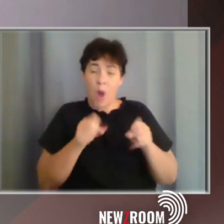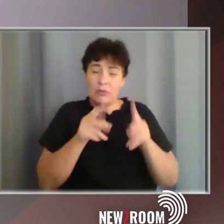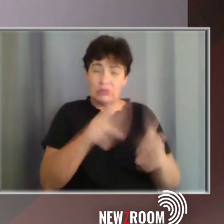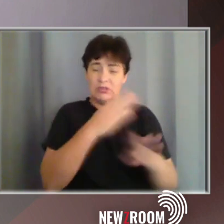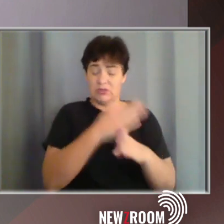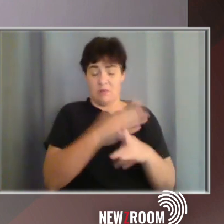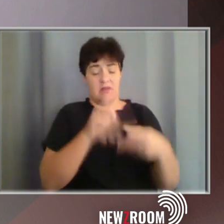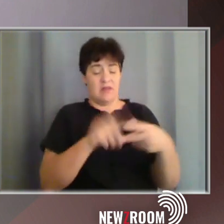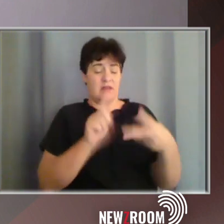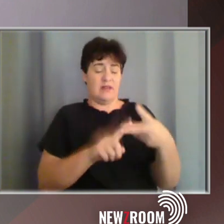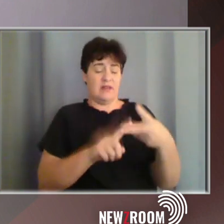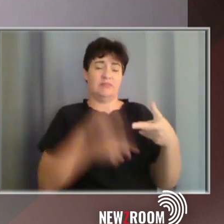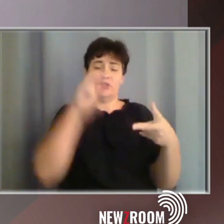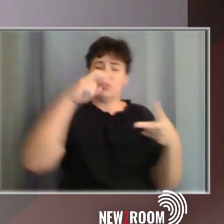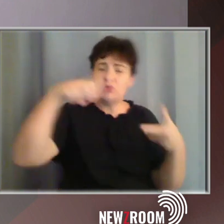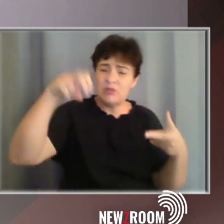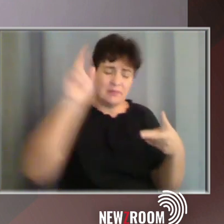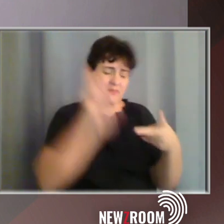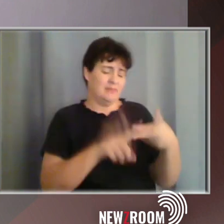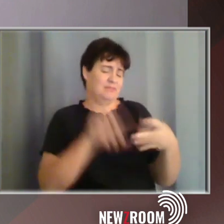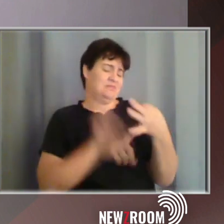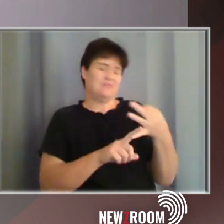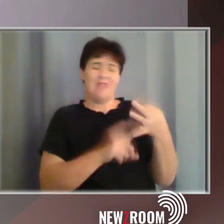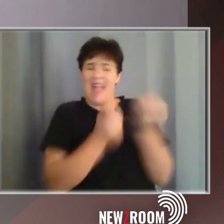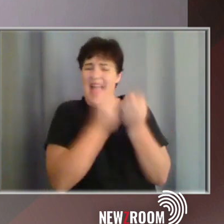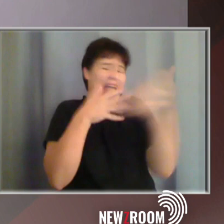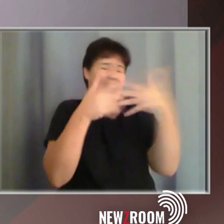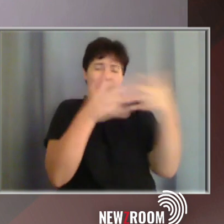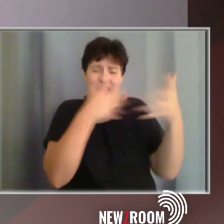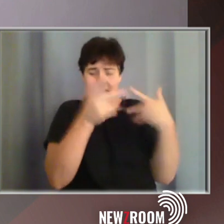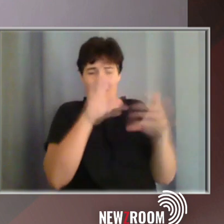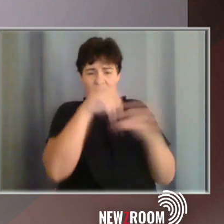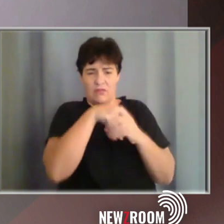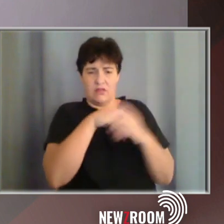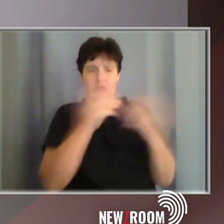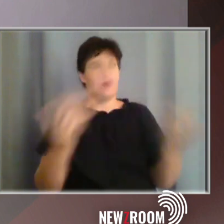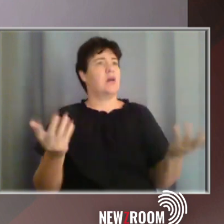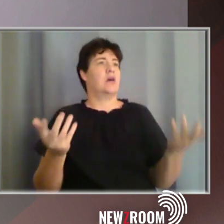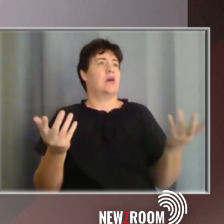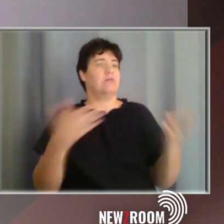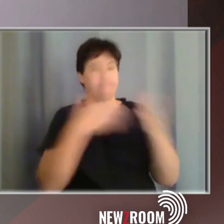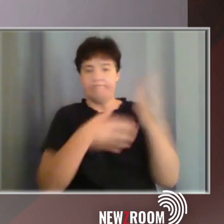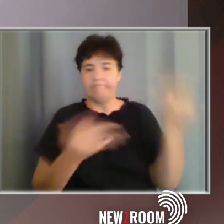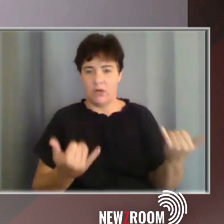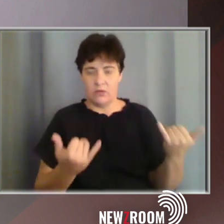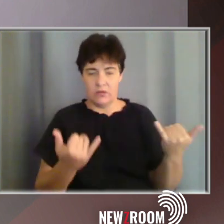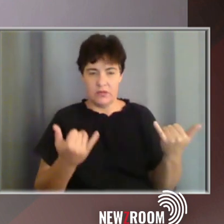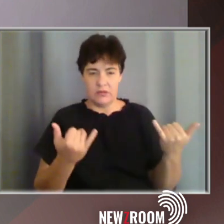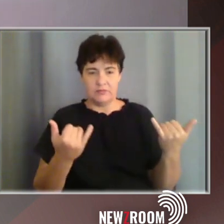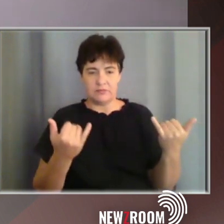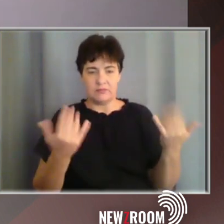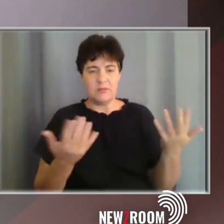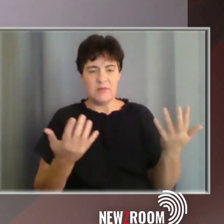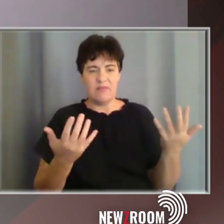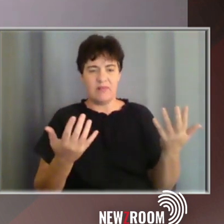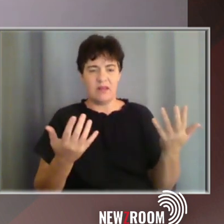of tourism, in terms of everything, basically, instead of health, in terms of the list